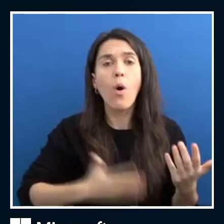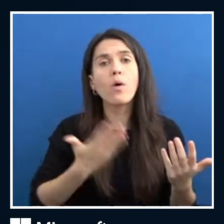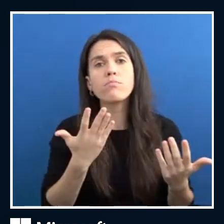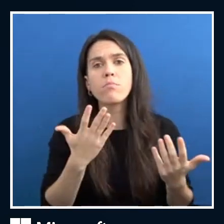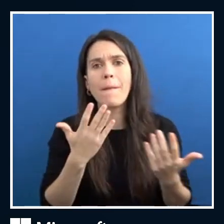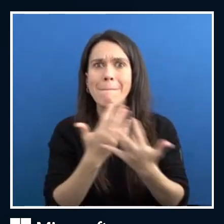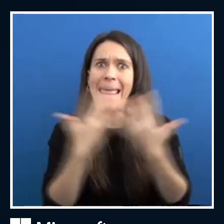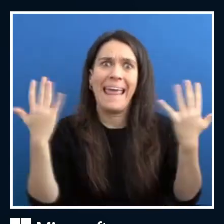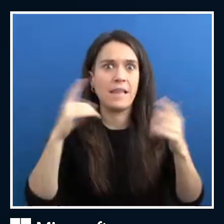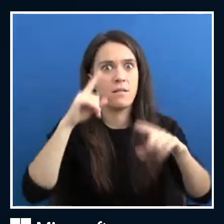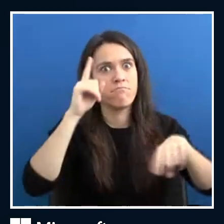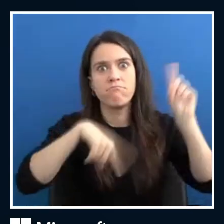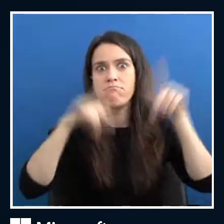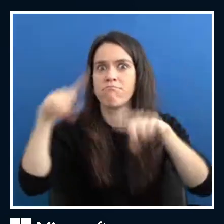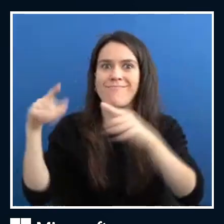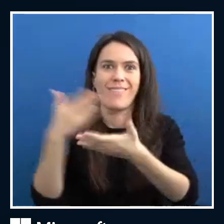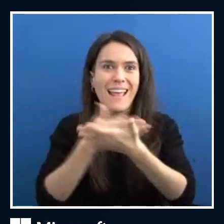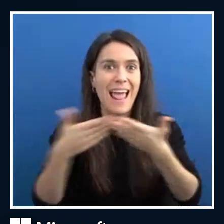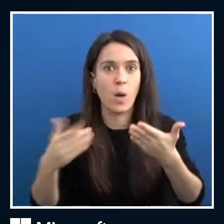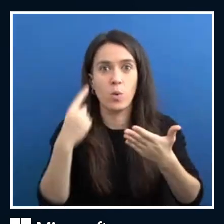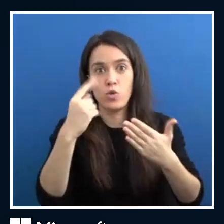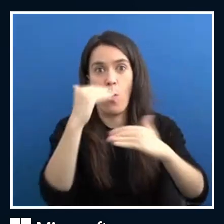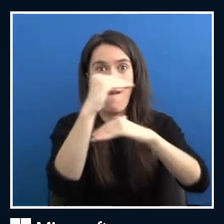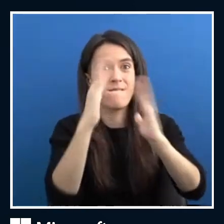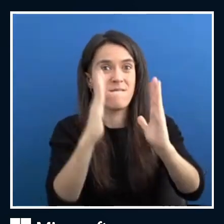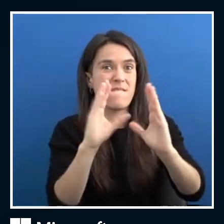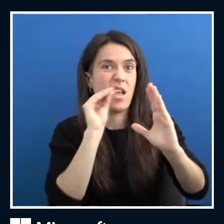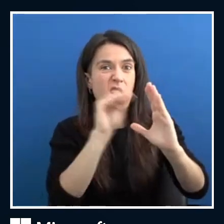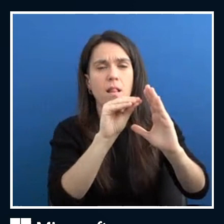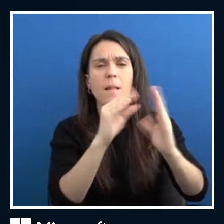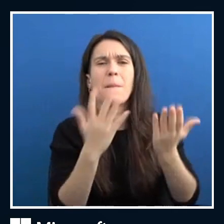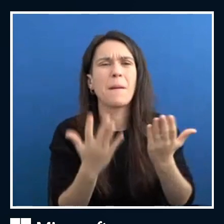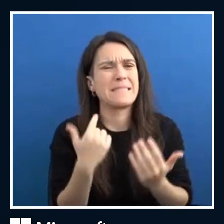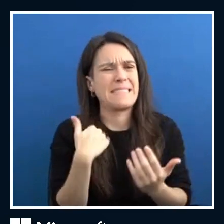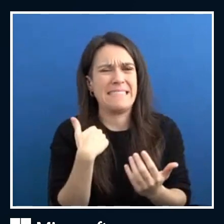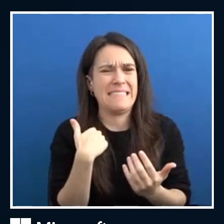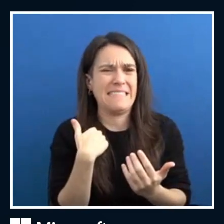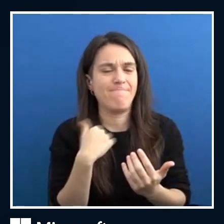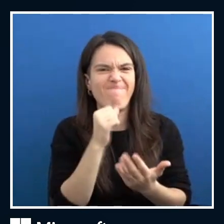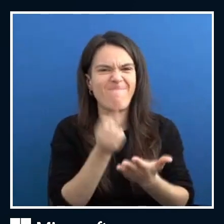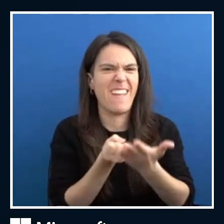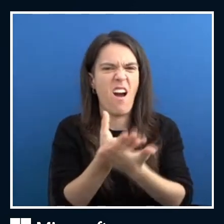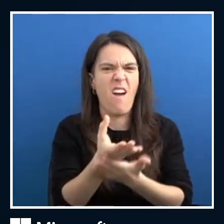within one field, then I wouldn't advise you to use any of the